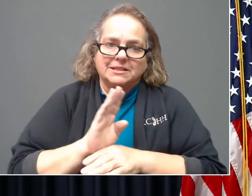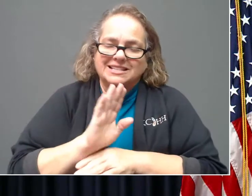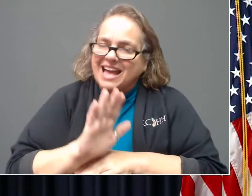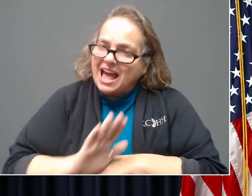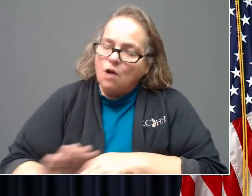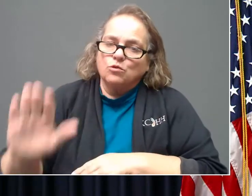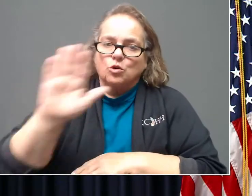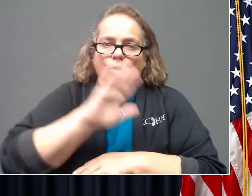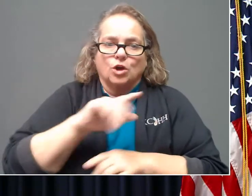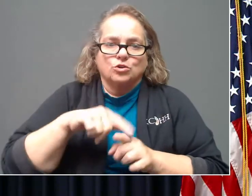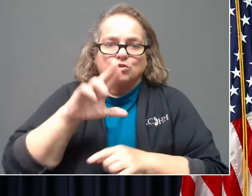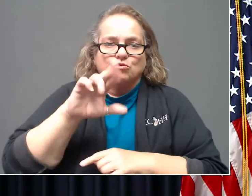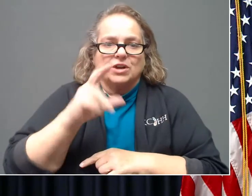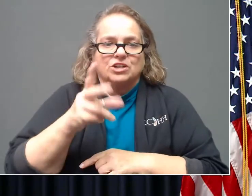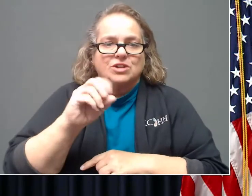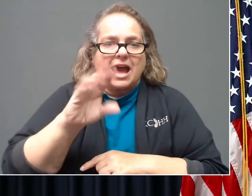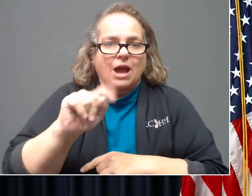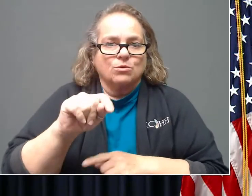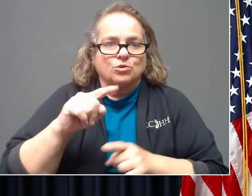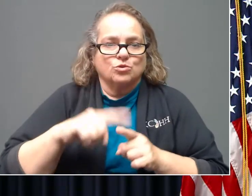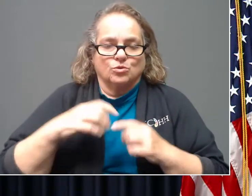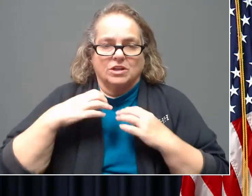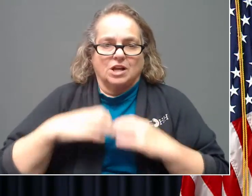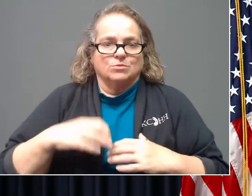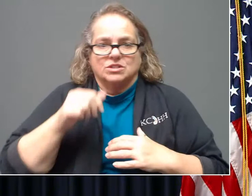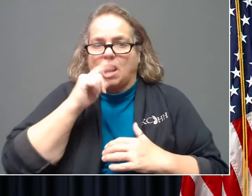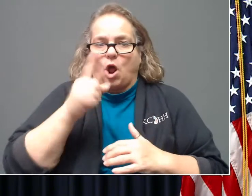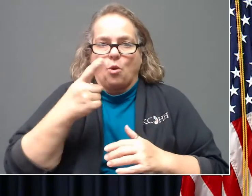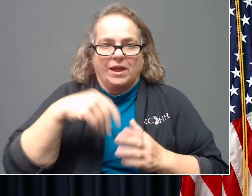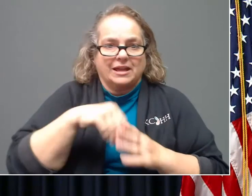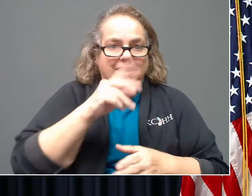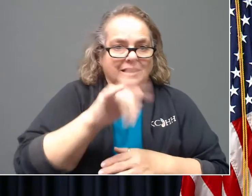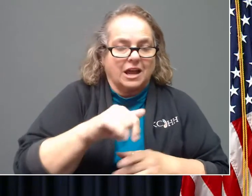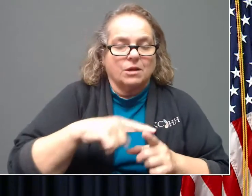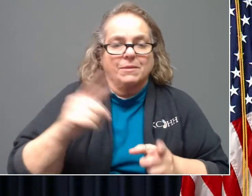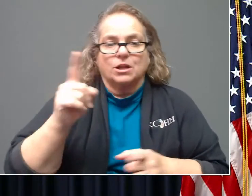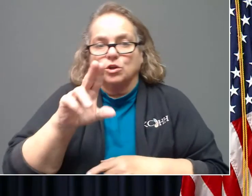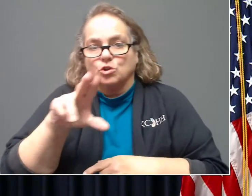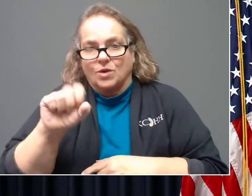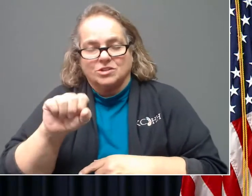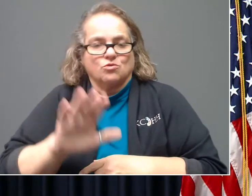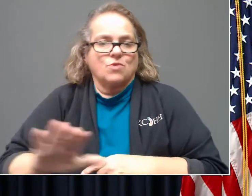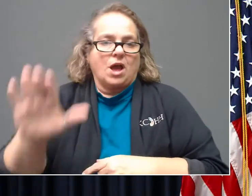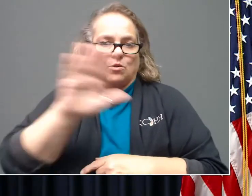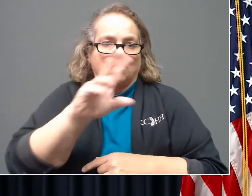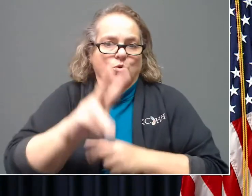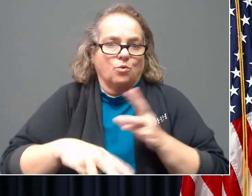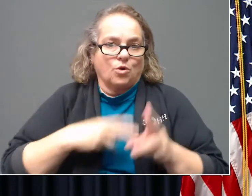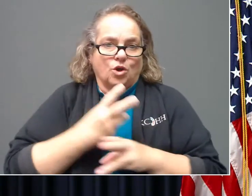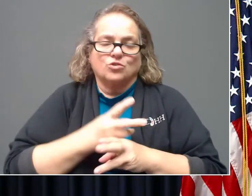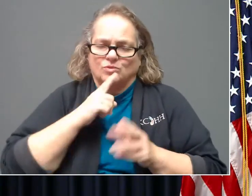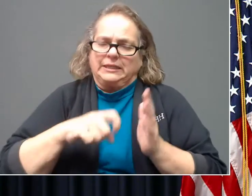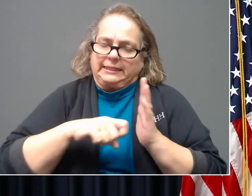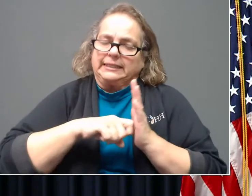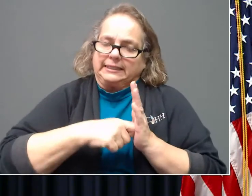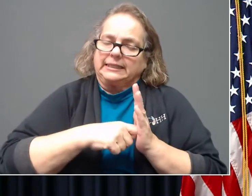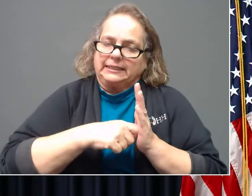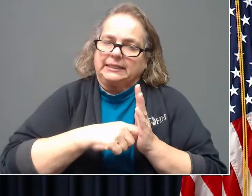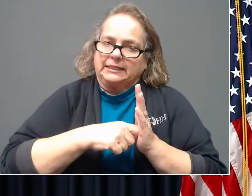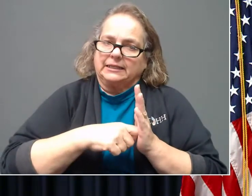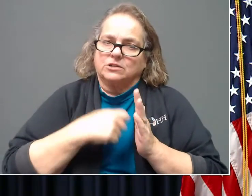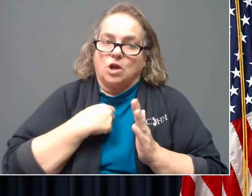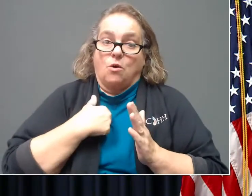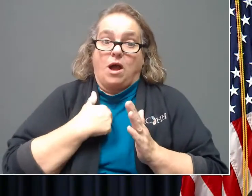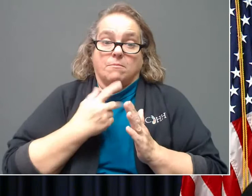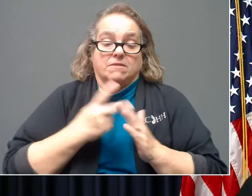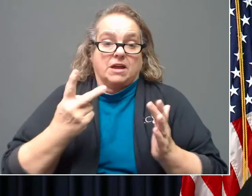to customers, not just in Kentucky and in the United States, but around the world. This is a really key step. So I'm pleased to introduce